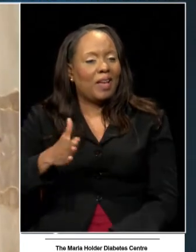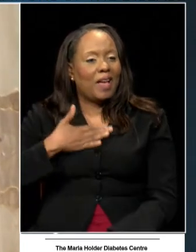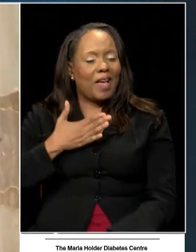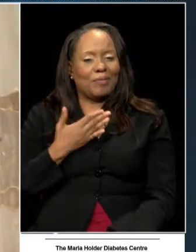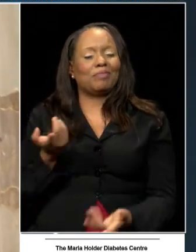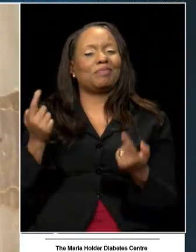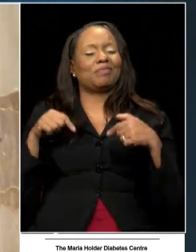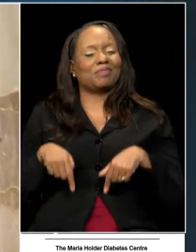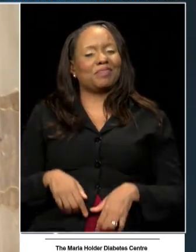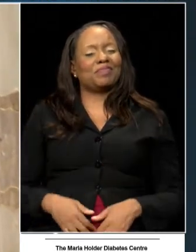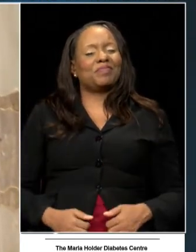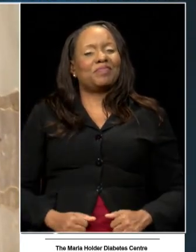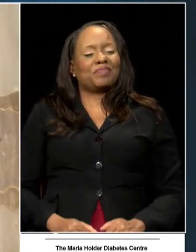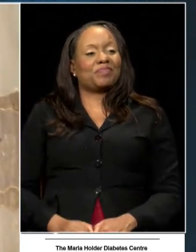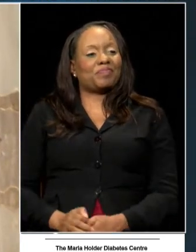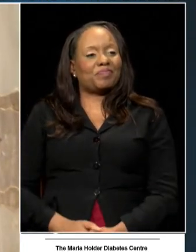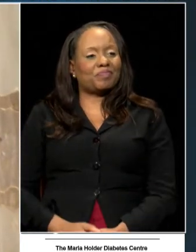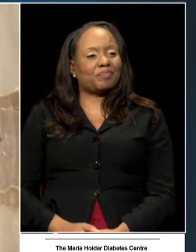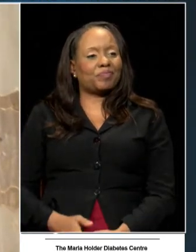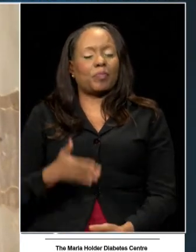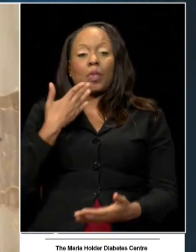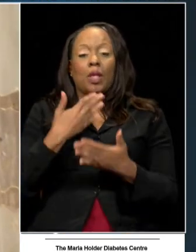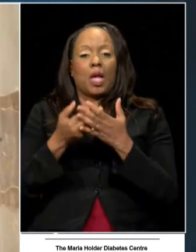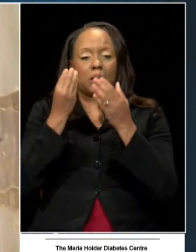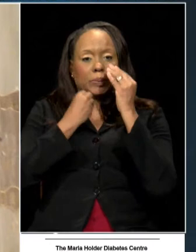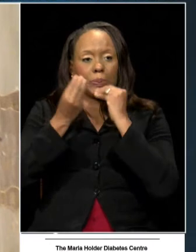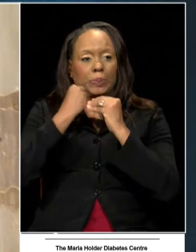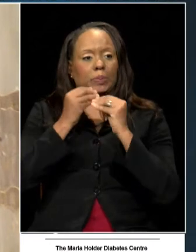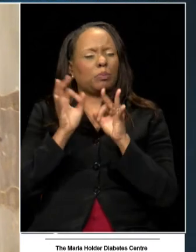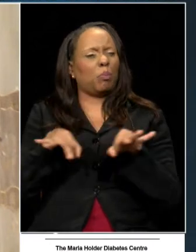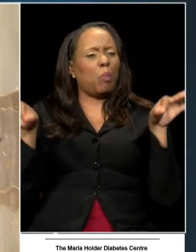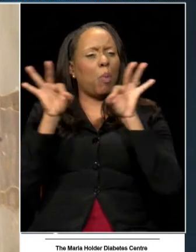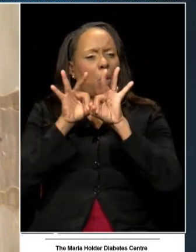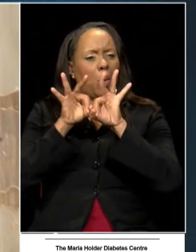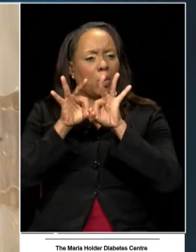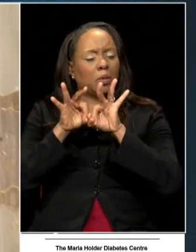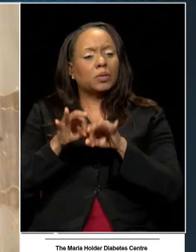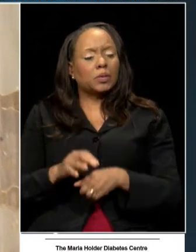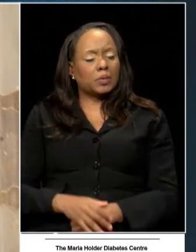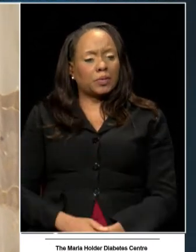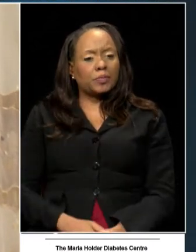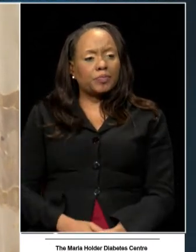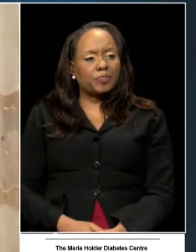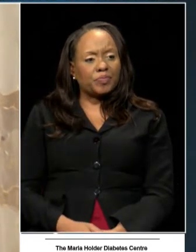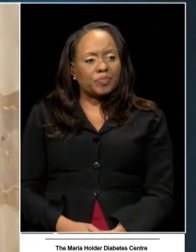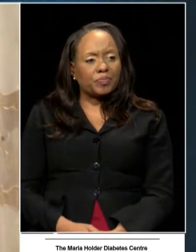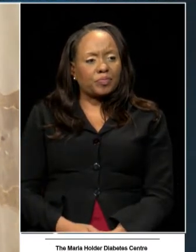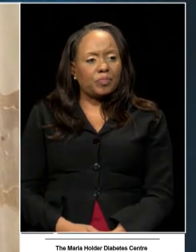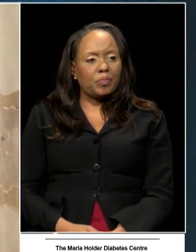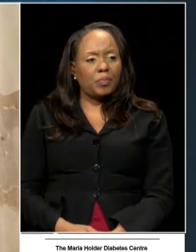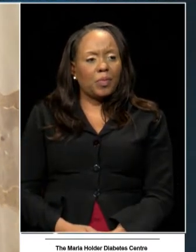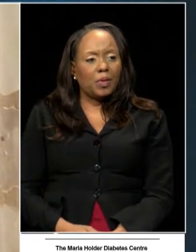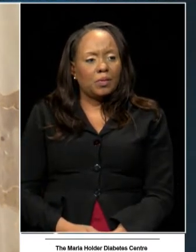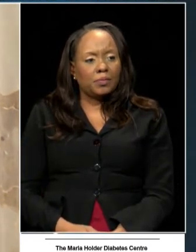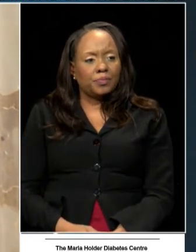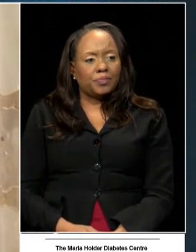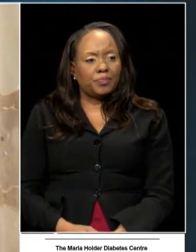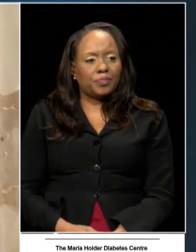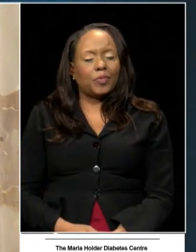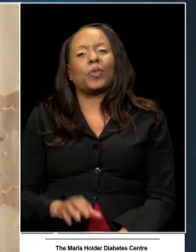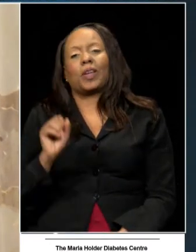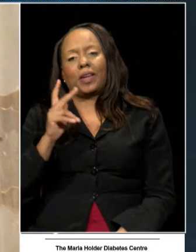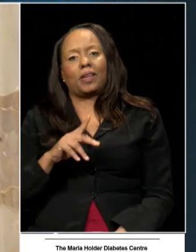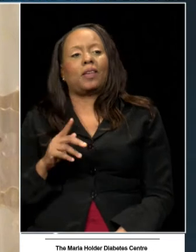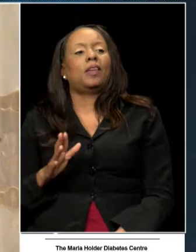here. Diet is key. Diet is key. In terms, well, I can start telling you what not to